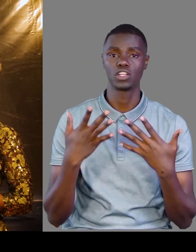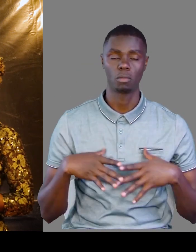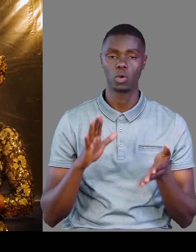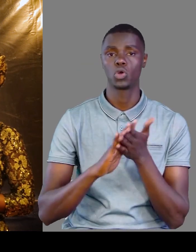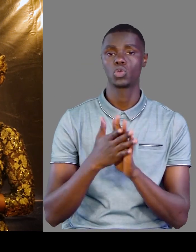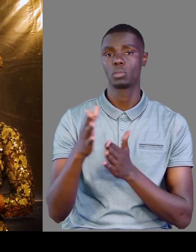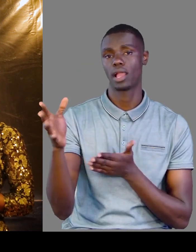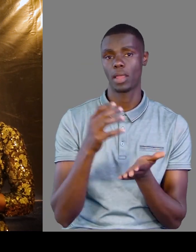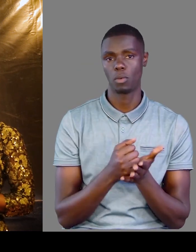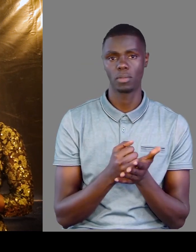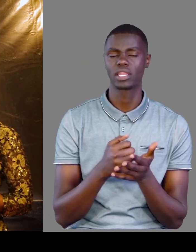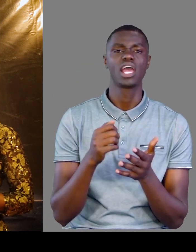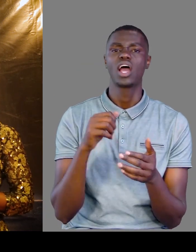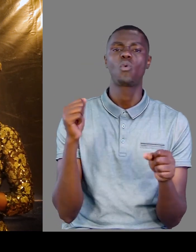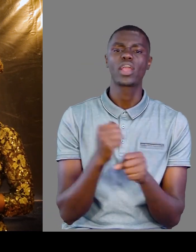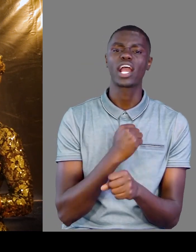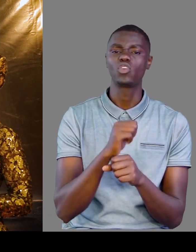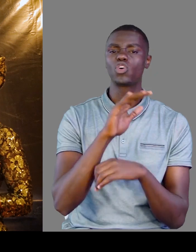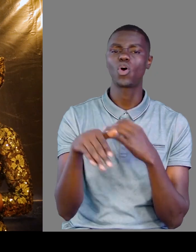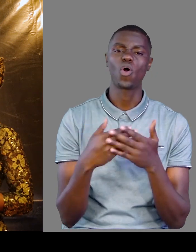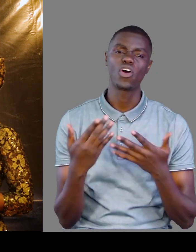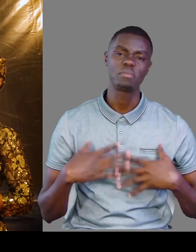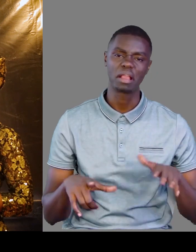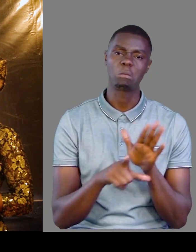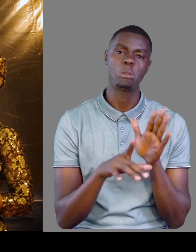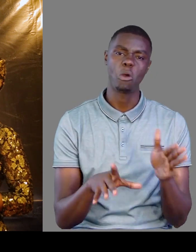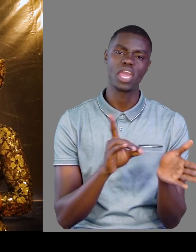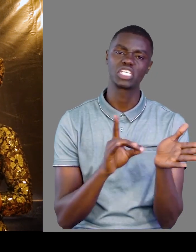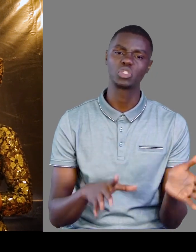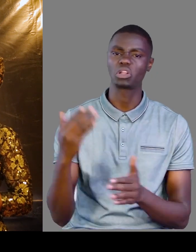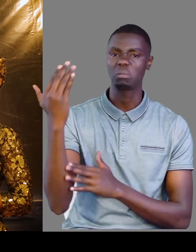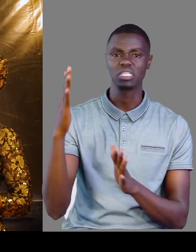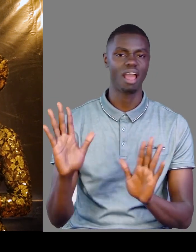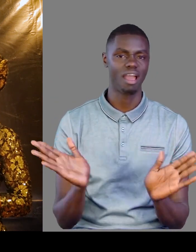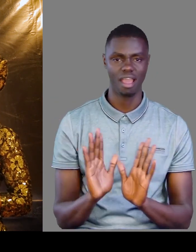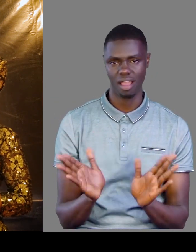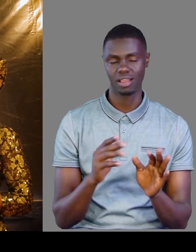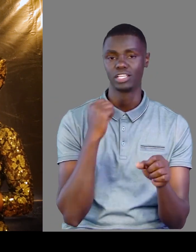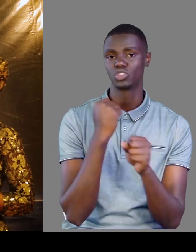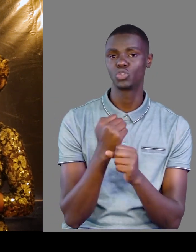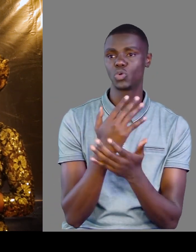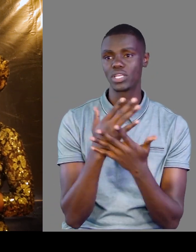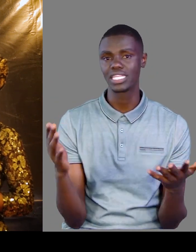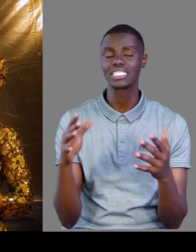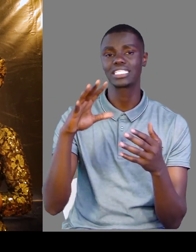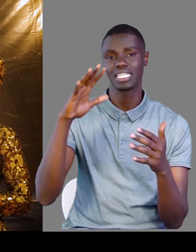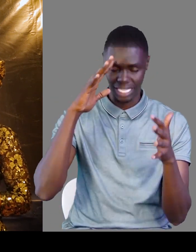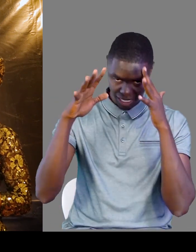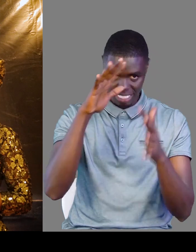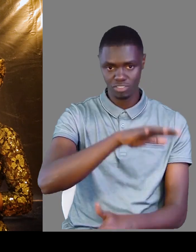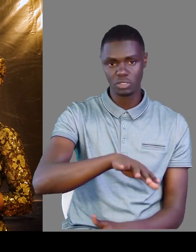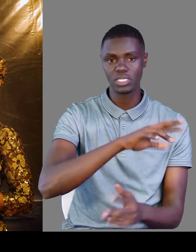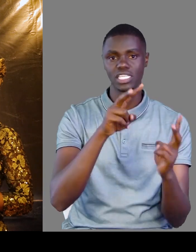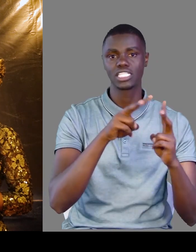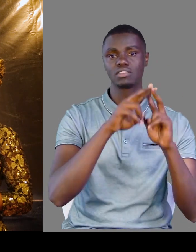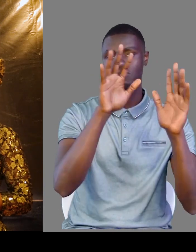employed. Hatuwezi kwa sisi presenters, mawakili, doctors na vitu kama hizo. So I think doing things within the creative space is a very important thing,